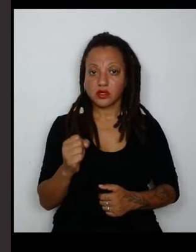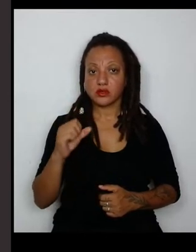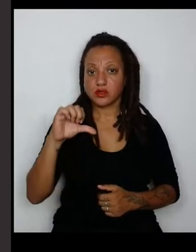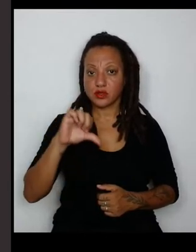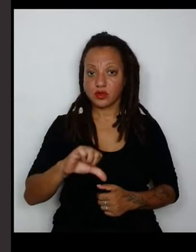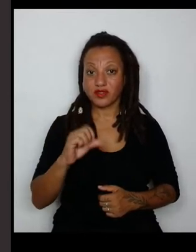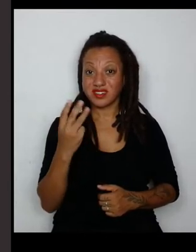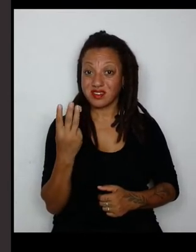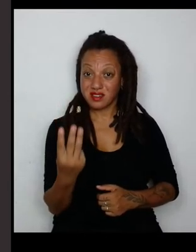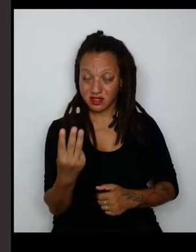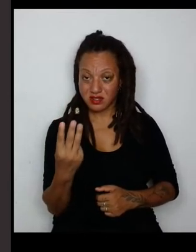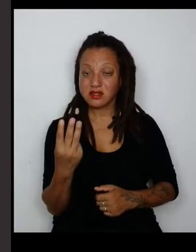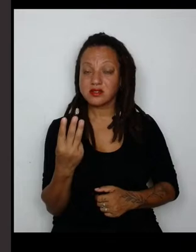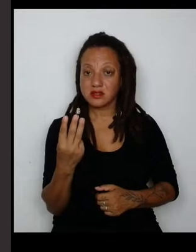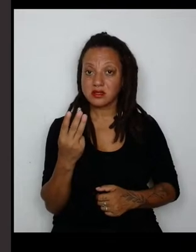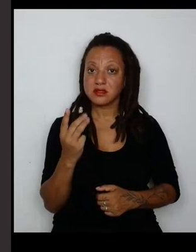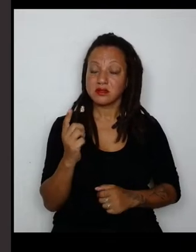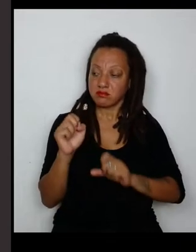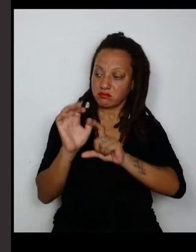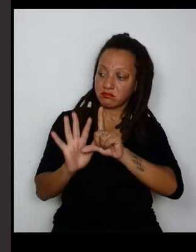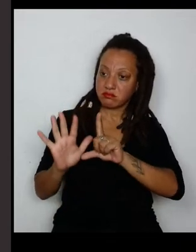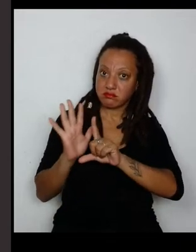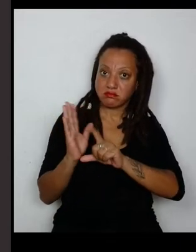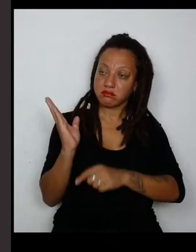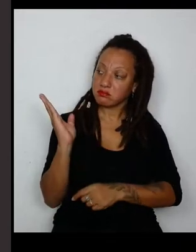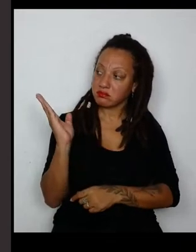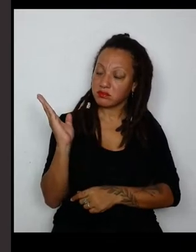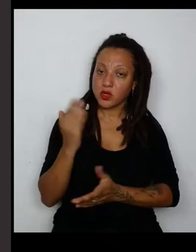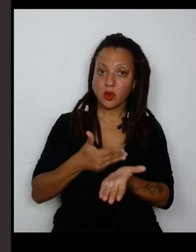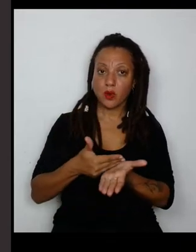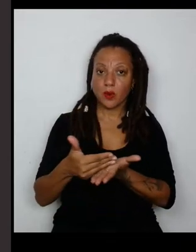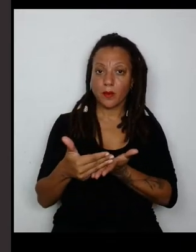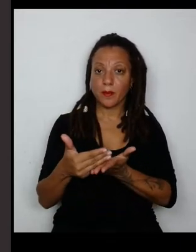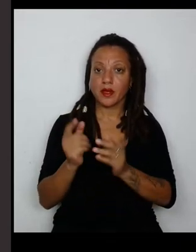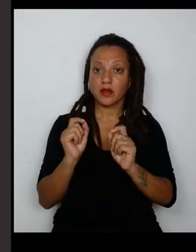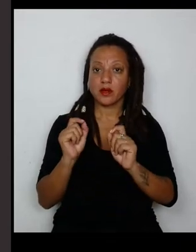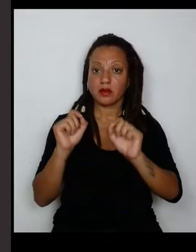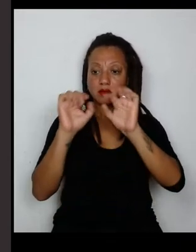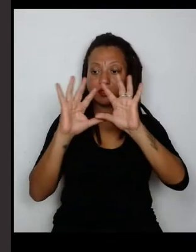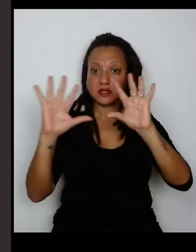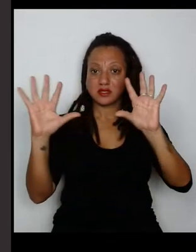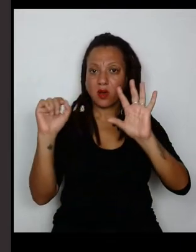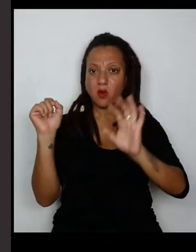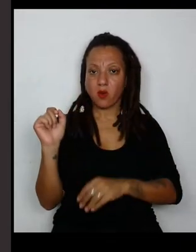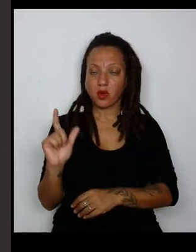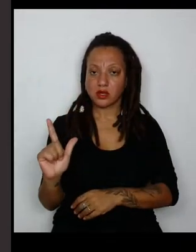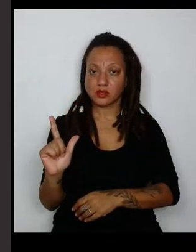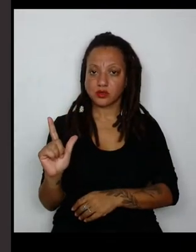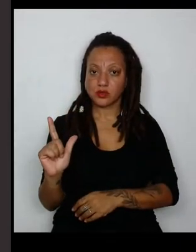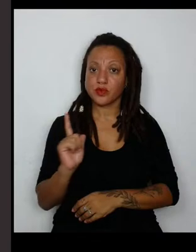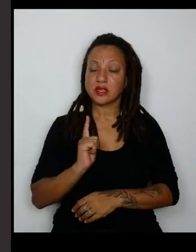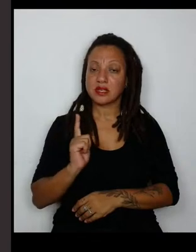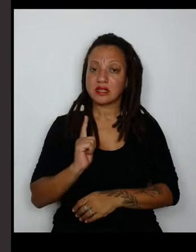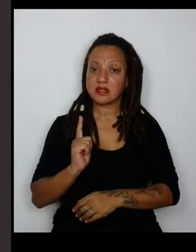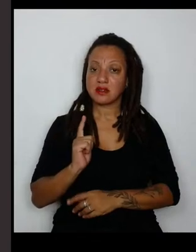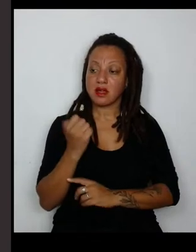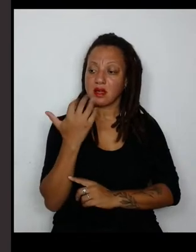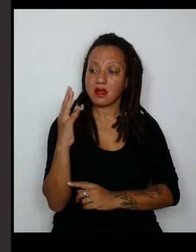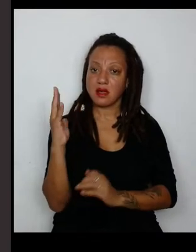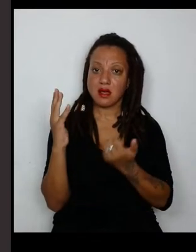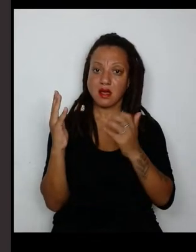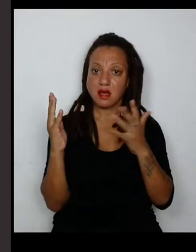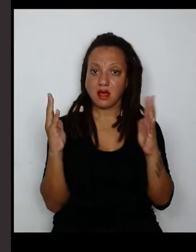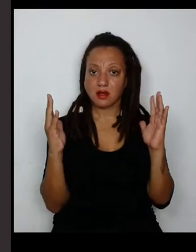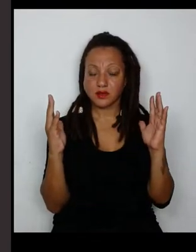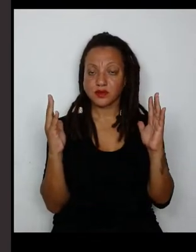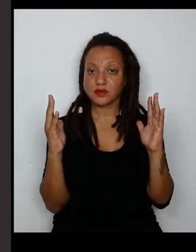sky is so blue so calm above the roof a tree waves its leaves the caption next to the self-portrait sketch which you can see again